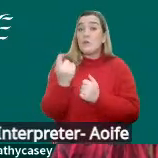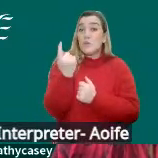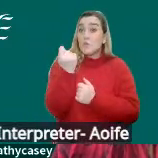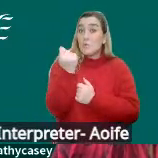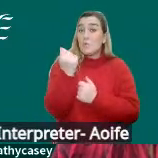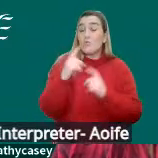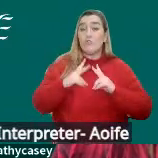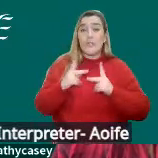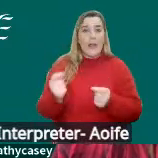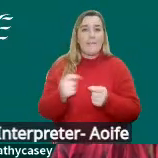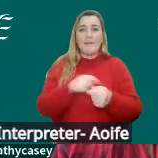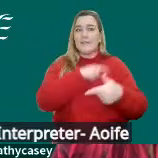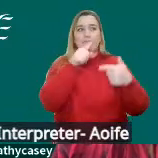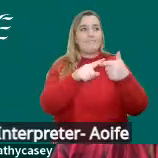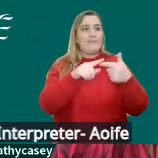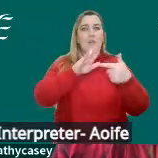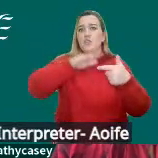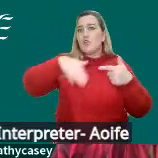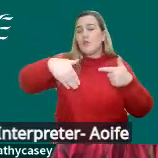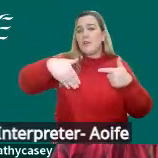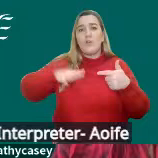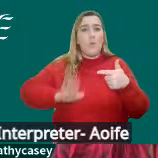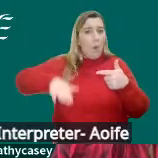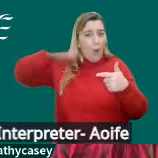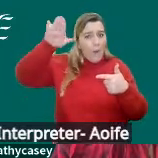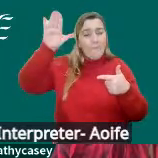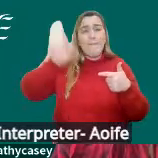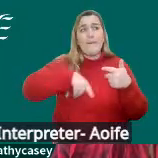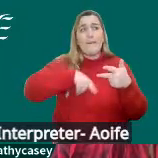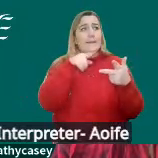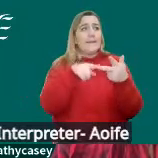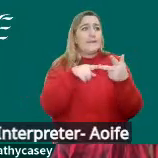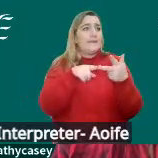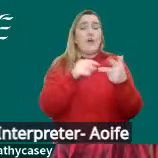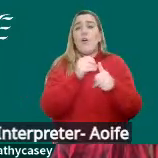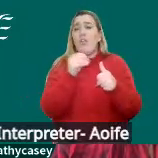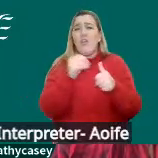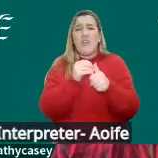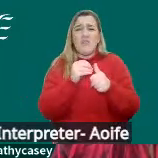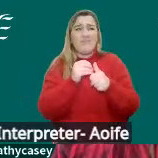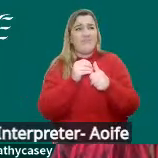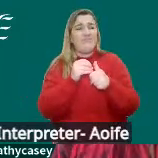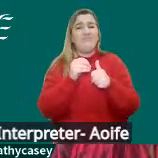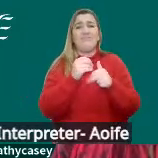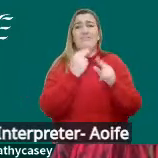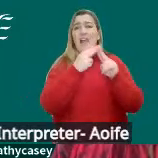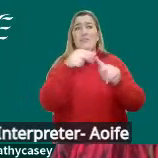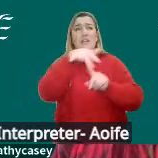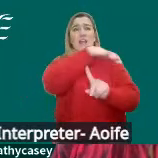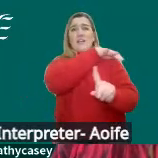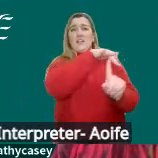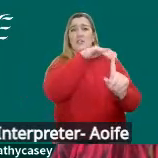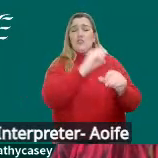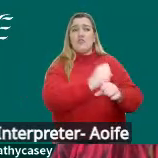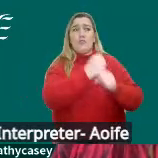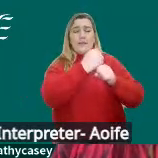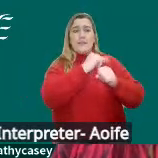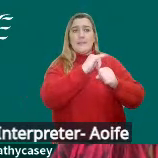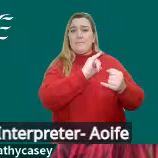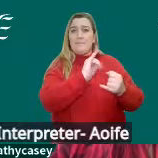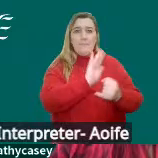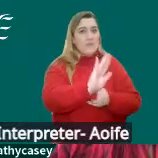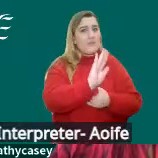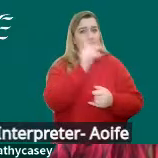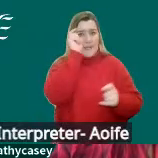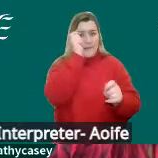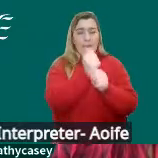left home, all sorts of issues, other outside stresses that need to be taken into consideration apart from the menopausal symptoms